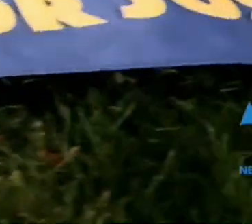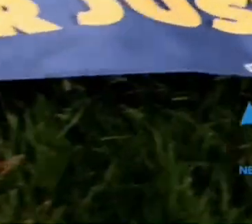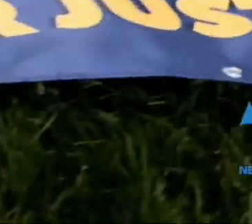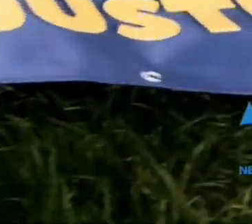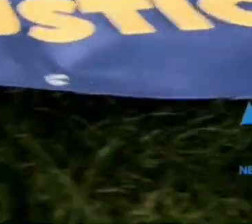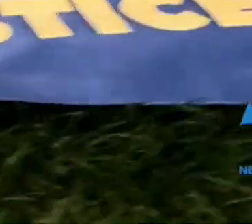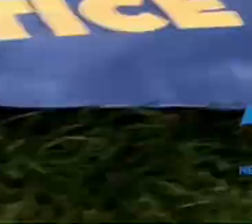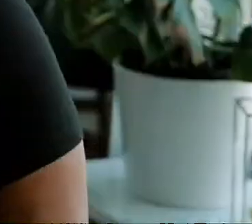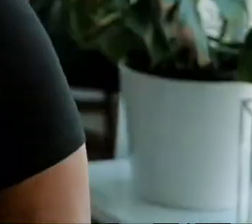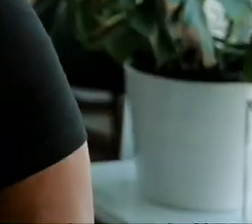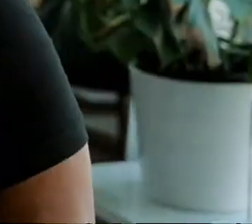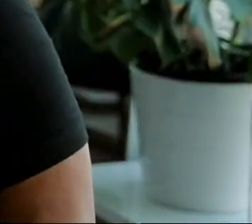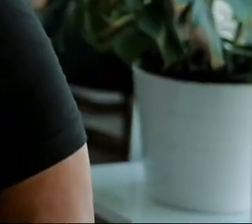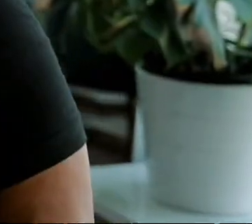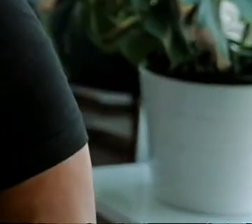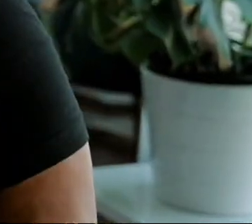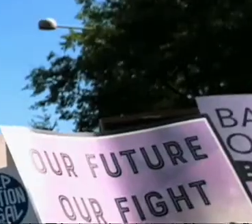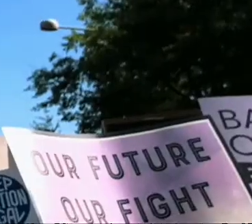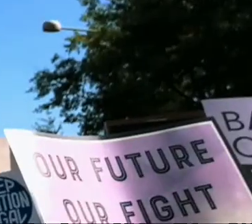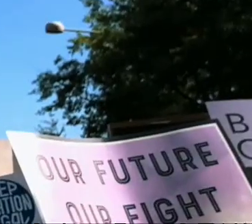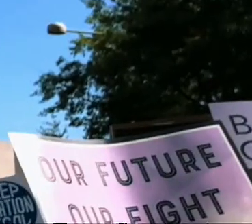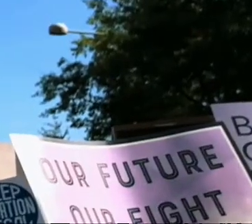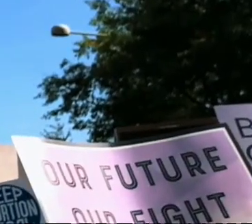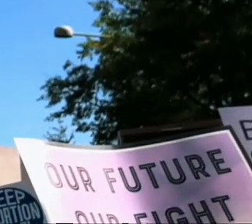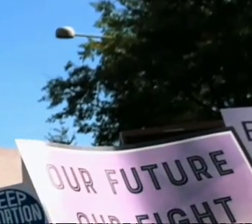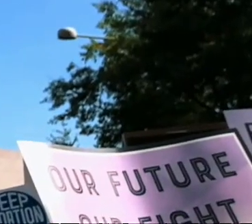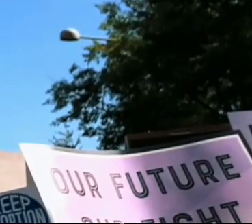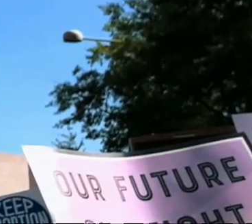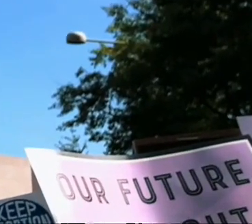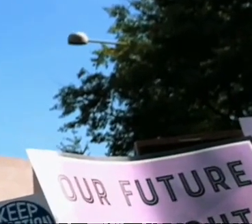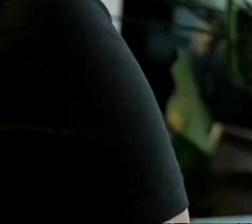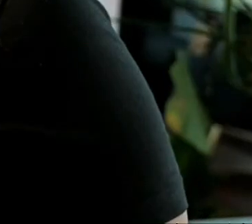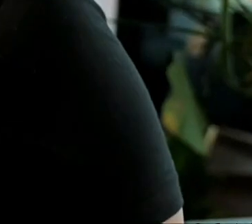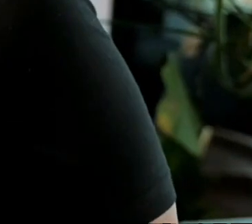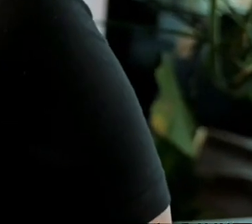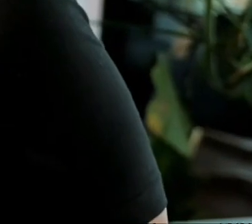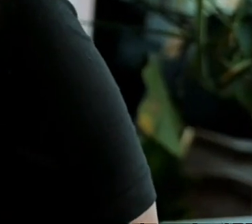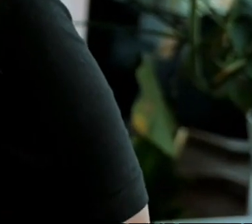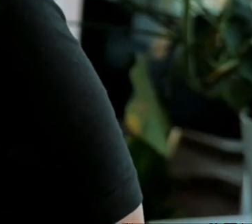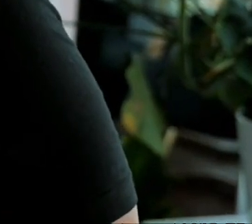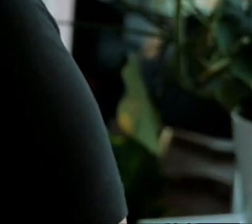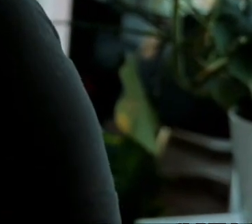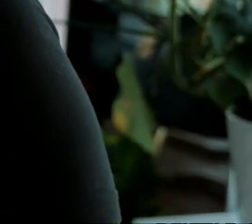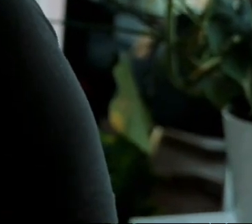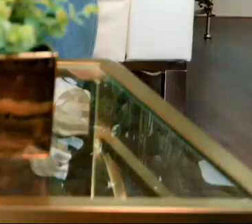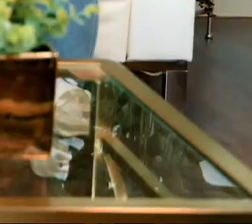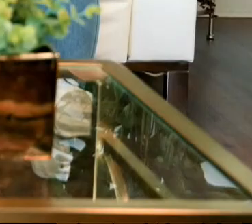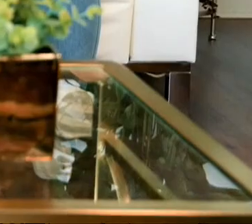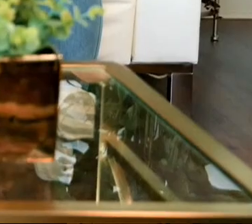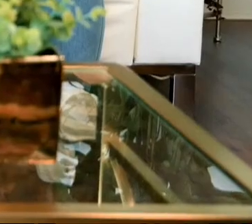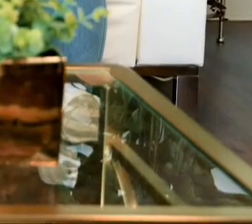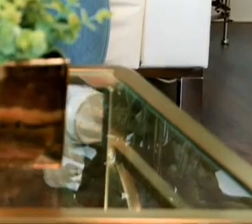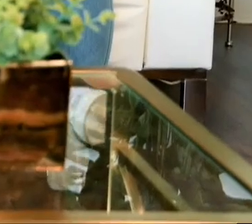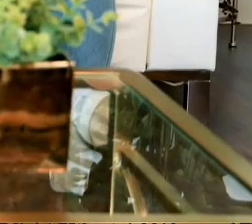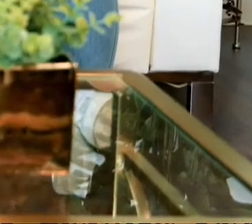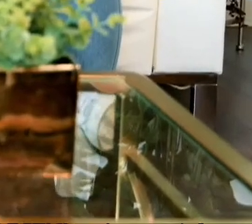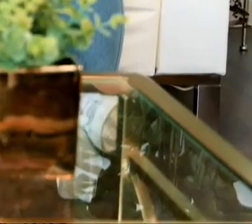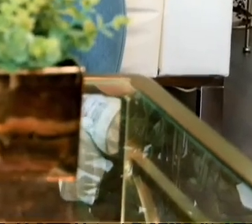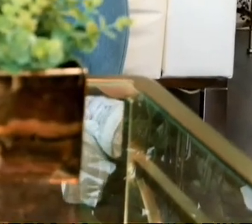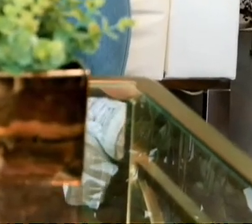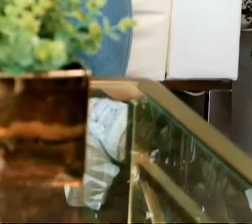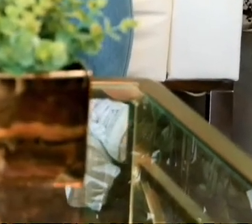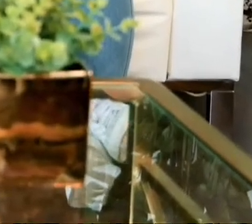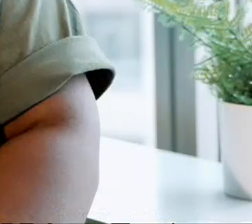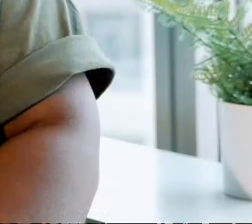violence, intimate partner violence, institutional violence, and the prison industrial complex? It's giving access